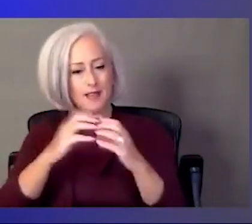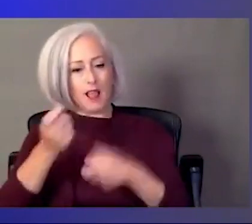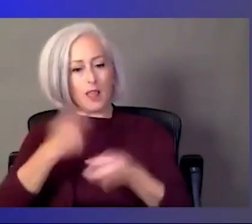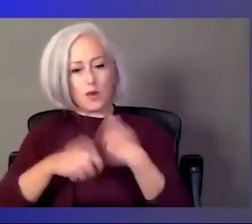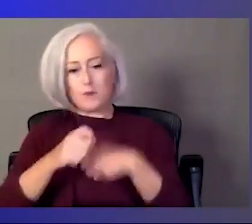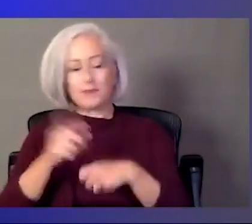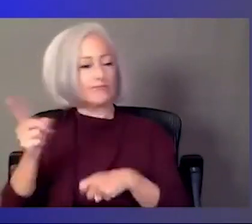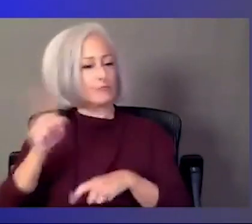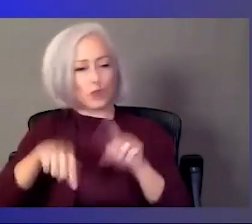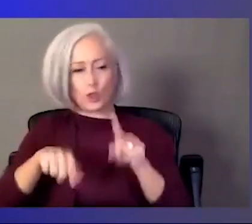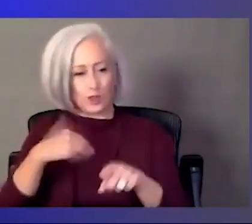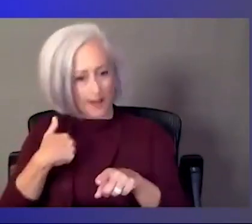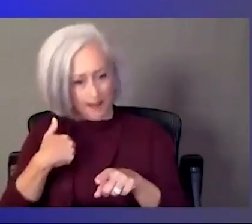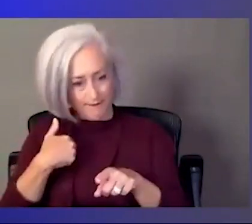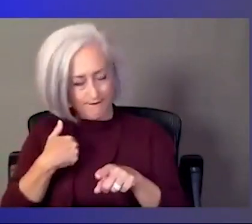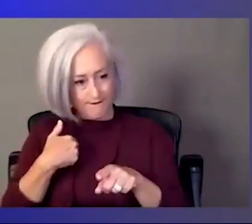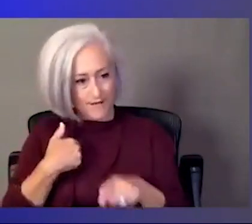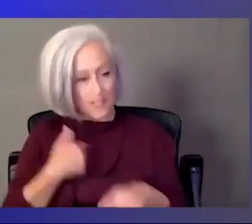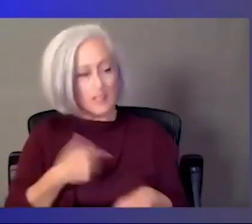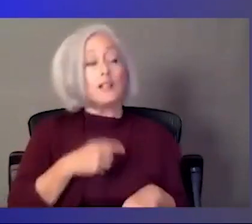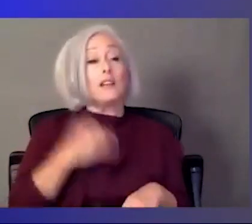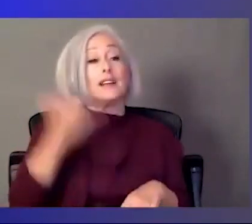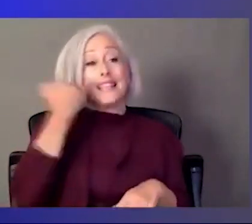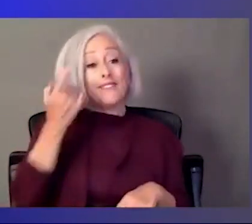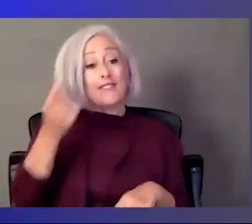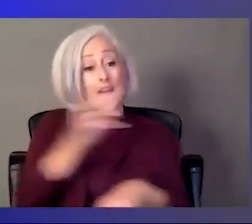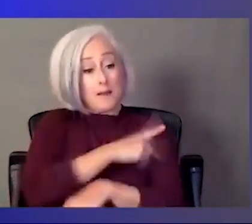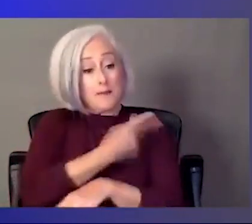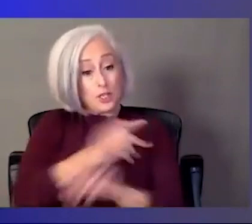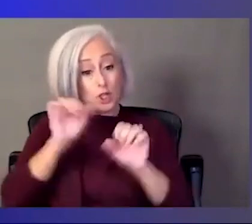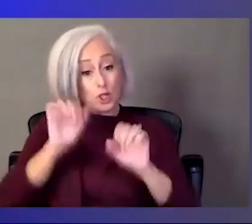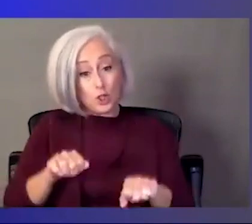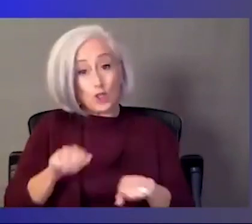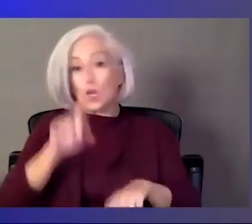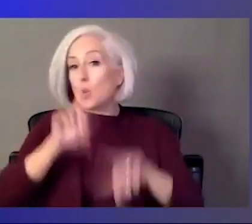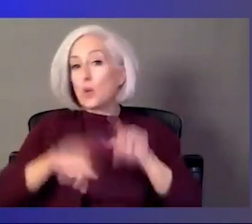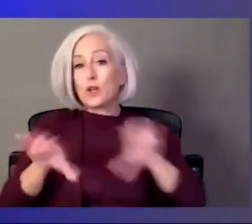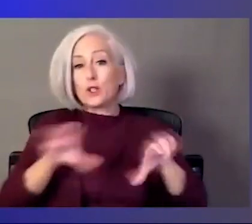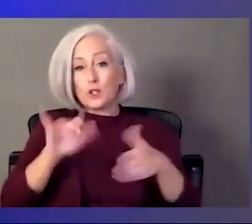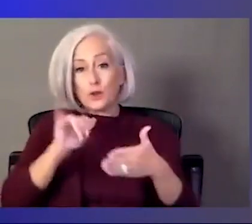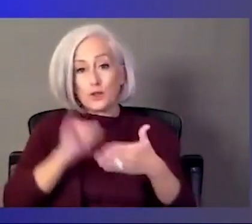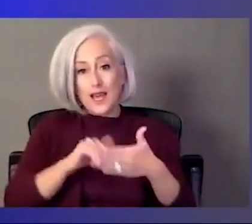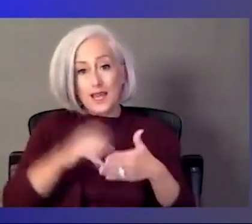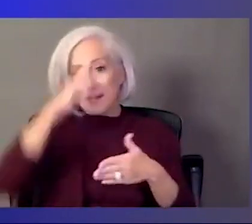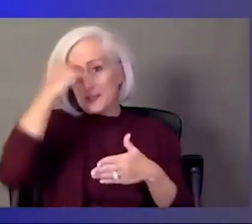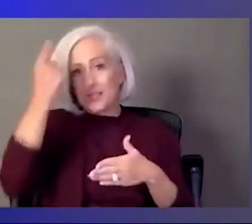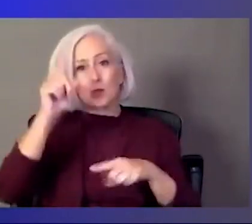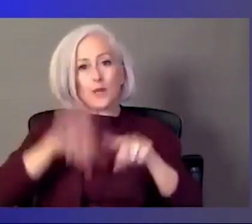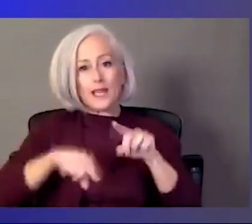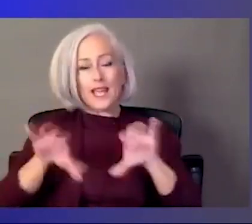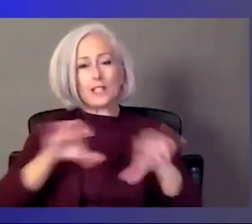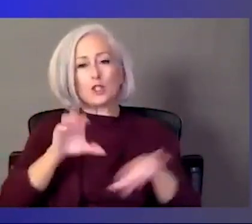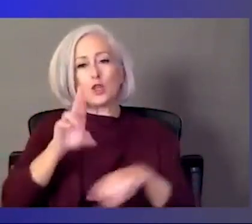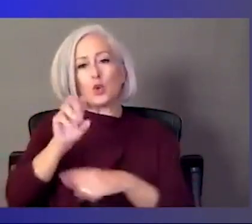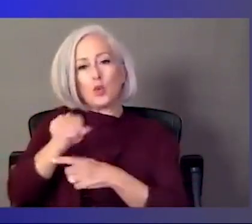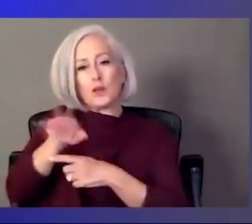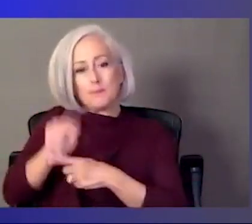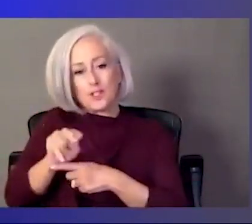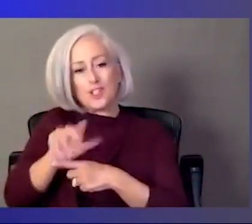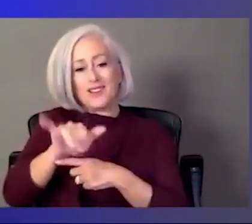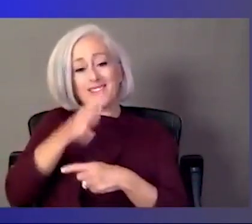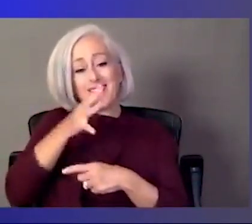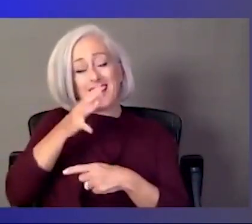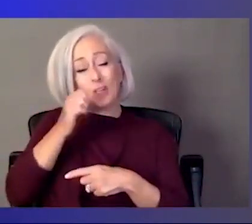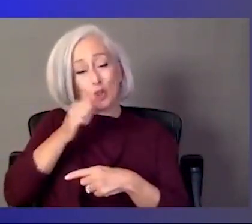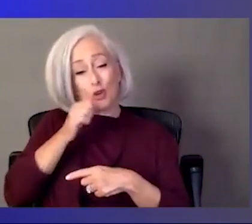only that, even if she could, we couldn't take her to stem cell transplant because we couldn't get her back into remission. So she was going to die, and she was going to die